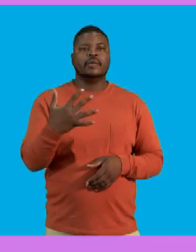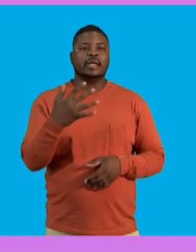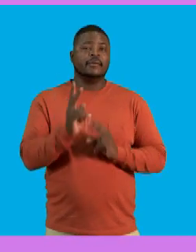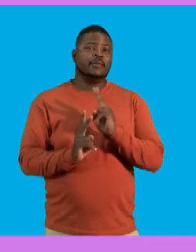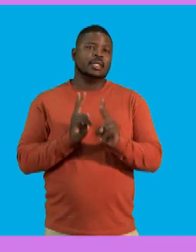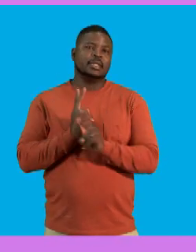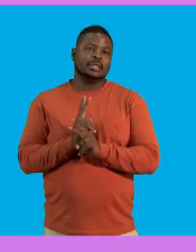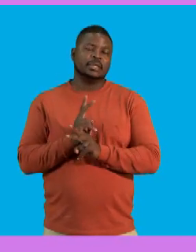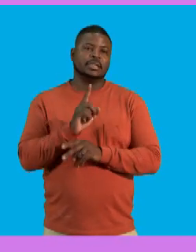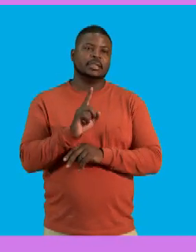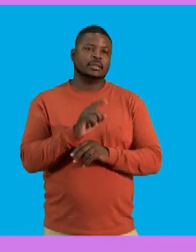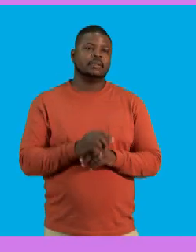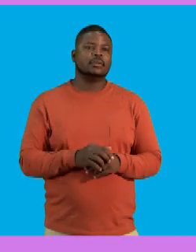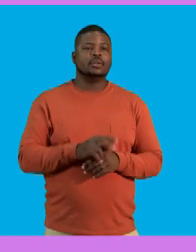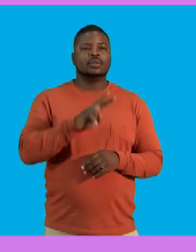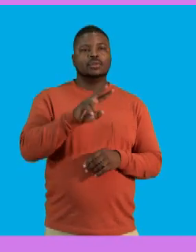3.25 again,